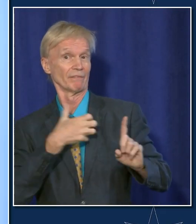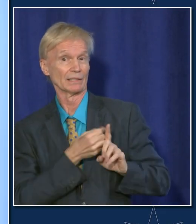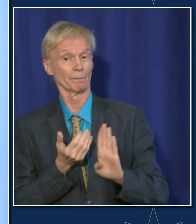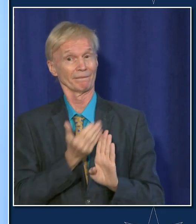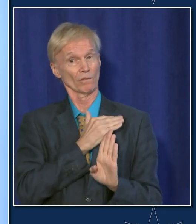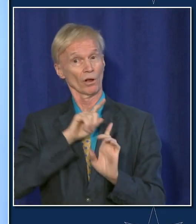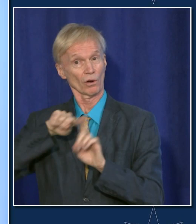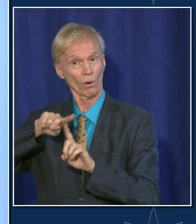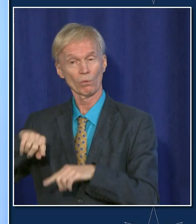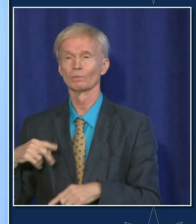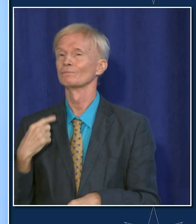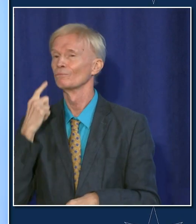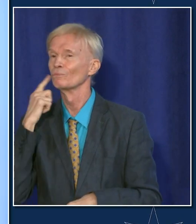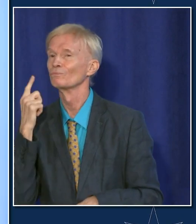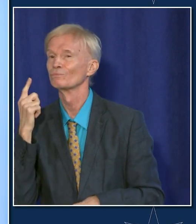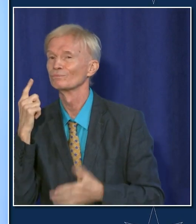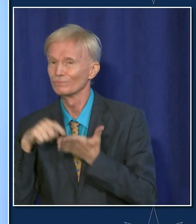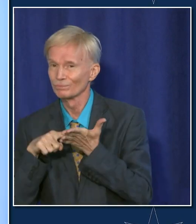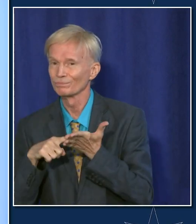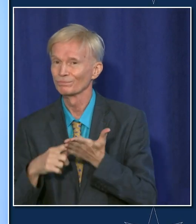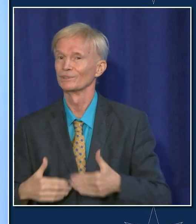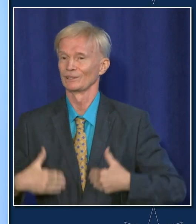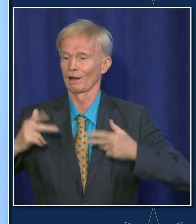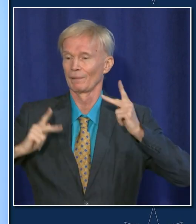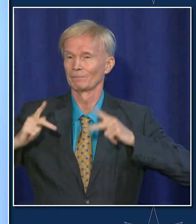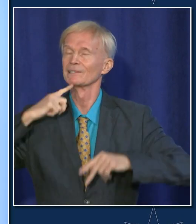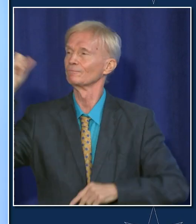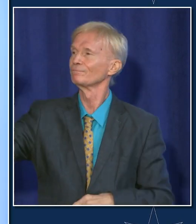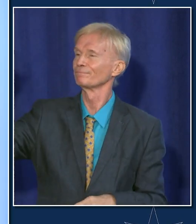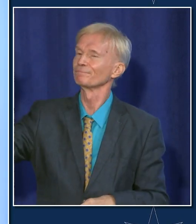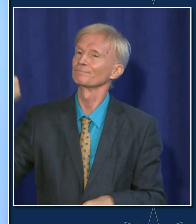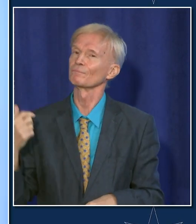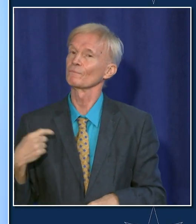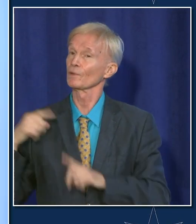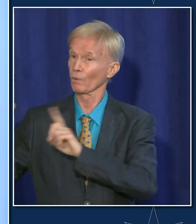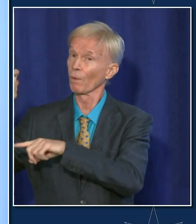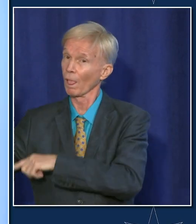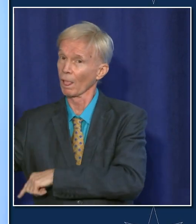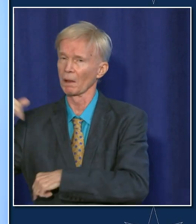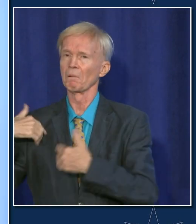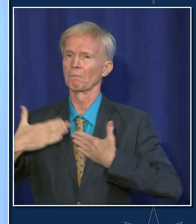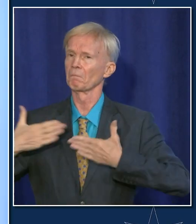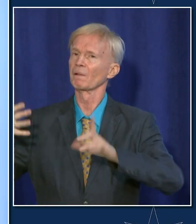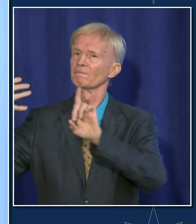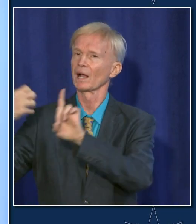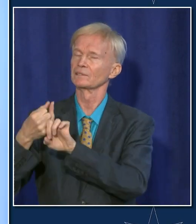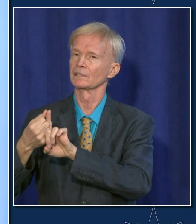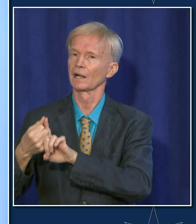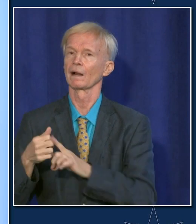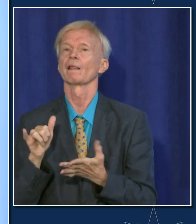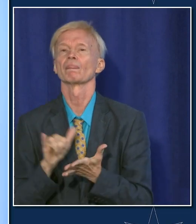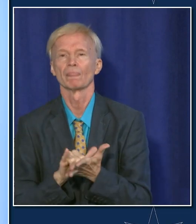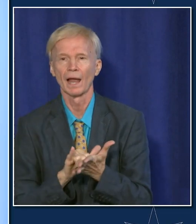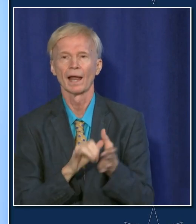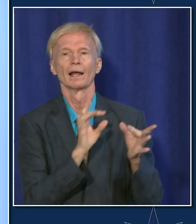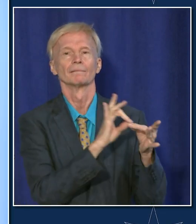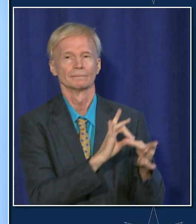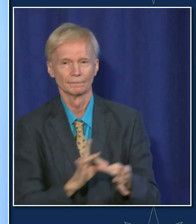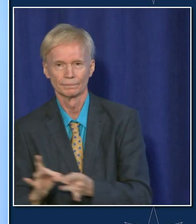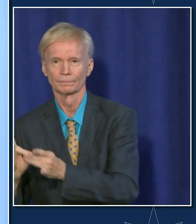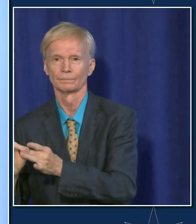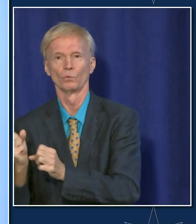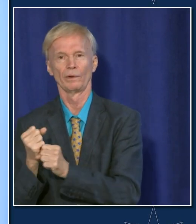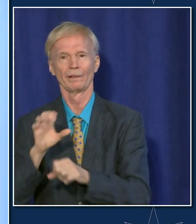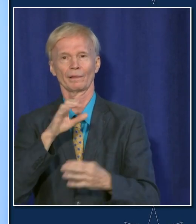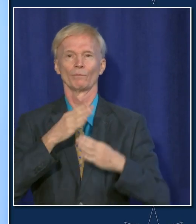younger attendees were more likely to say that attending Lollapalooza was an incentive for them to be vaccinated, which goes along with what we've seen with our